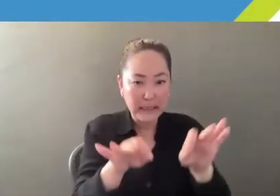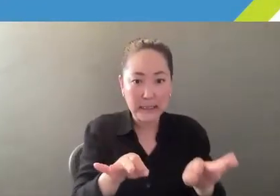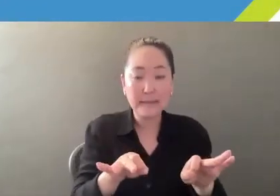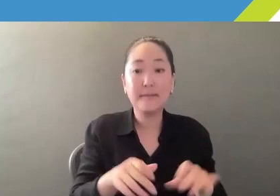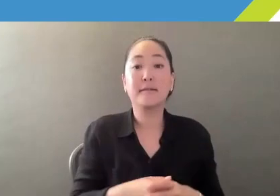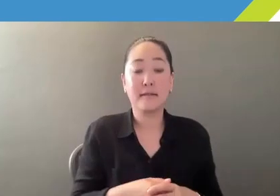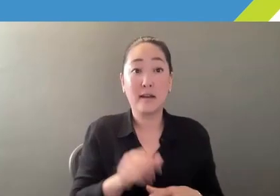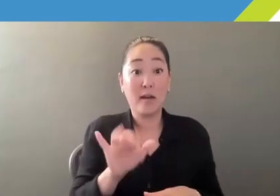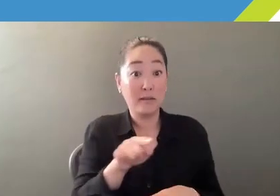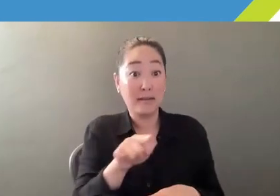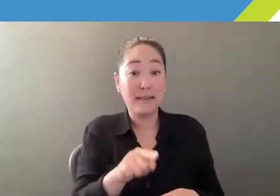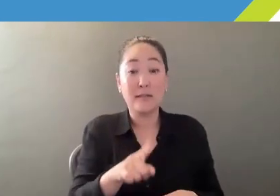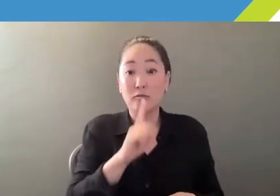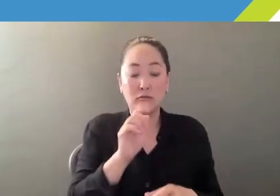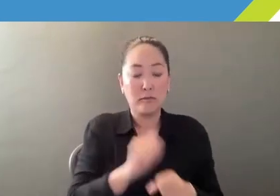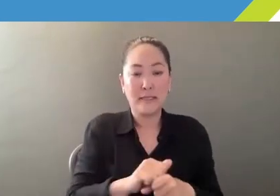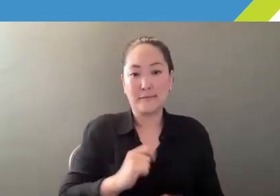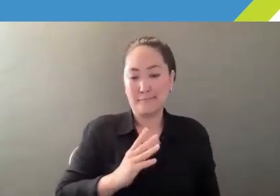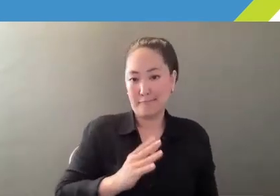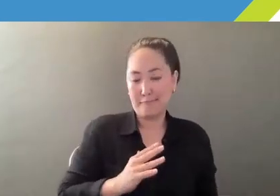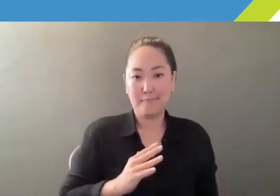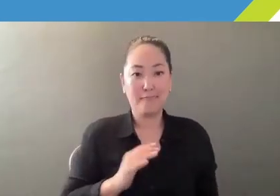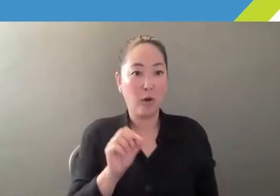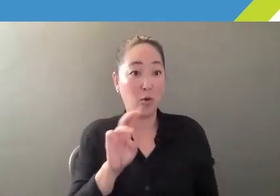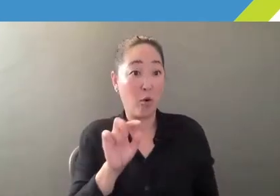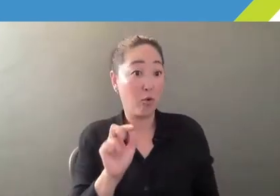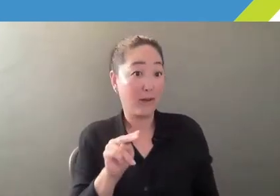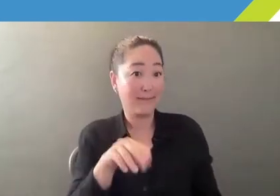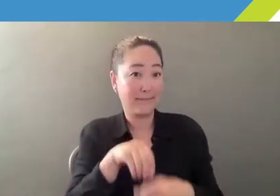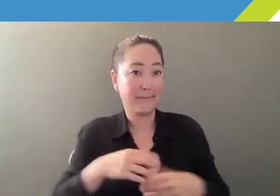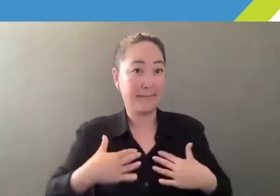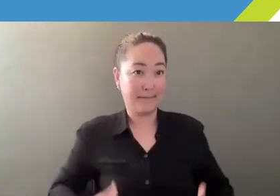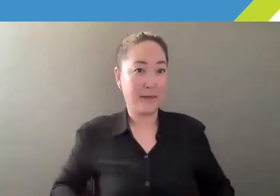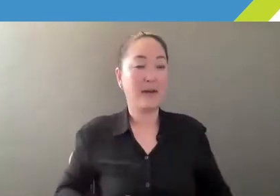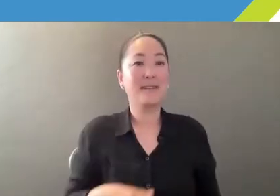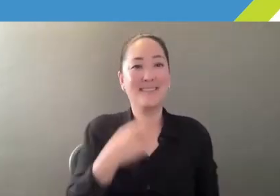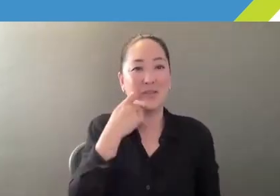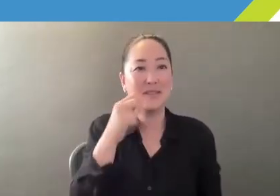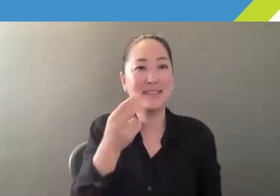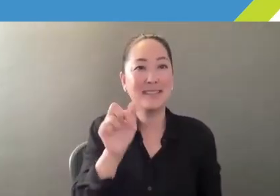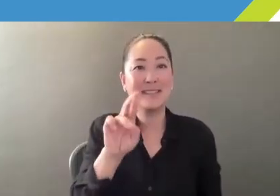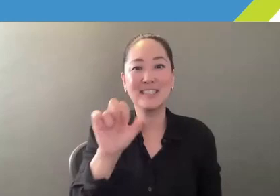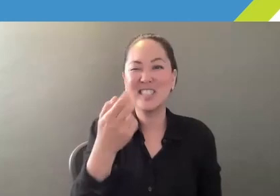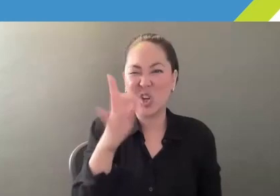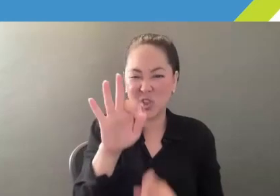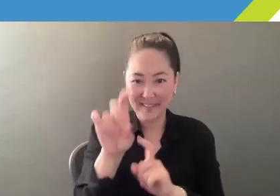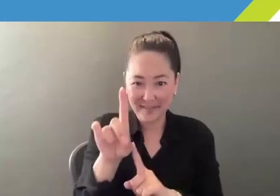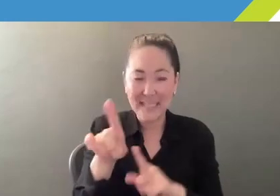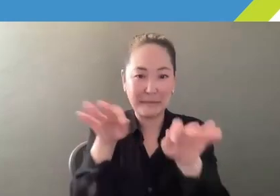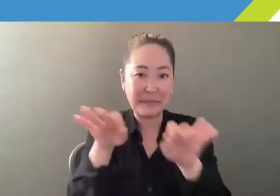wonderful organ that is the liver. And let me just jump really quickly.